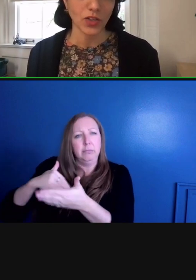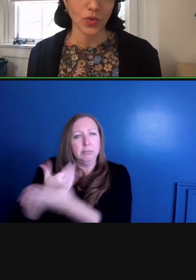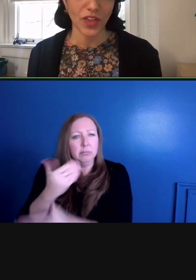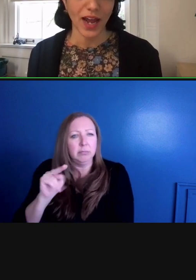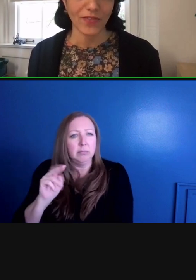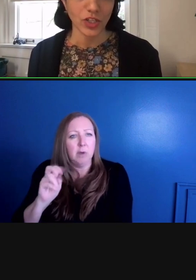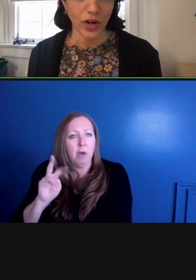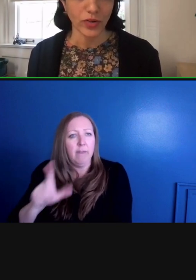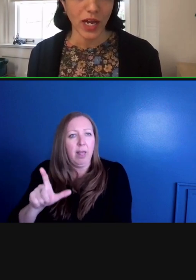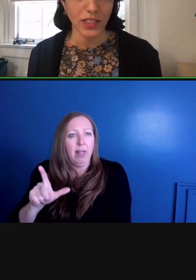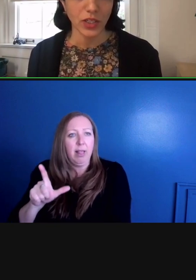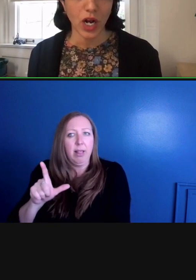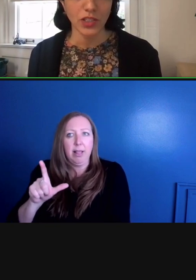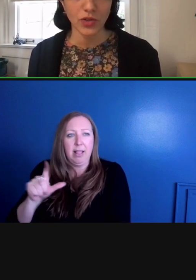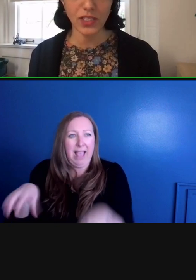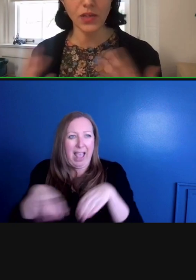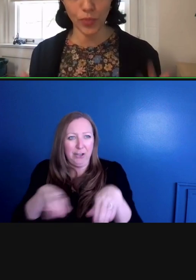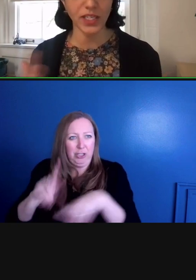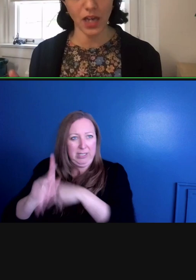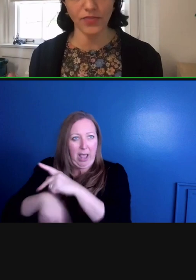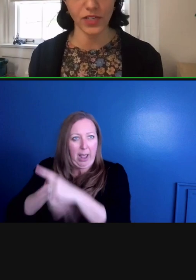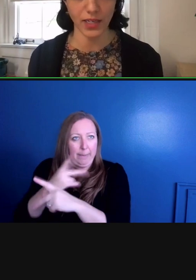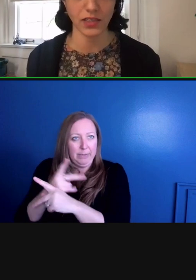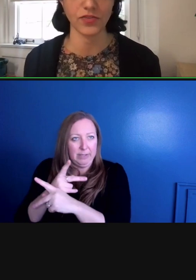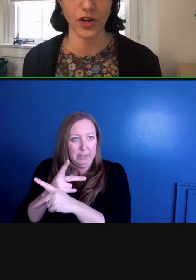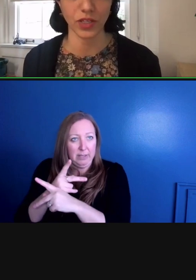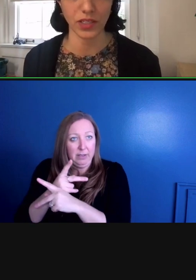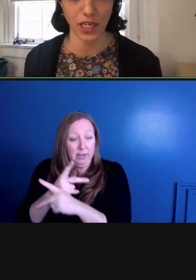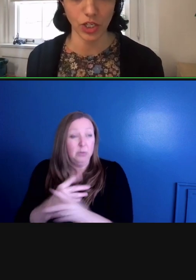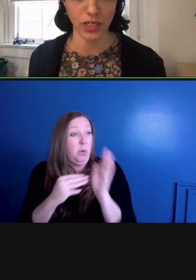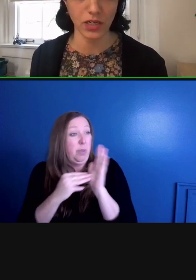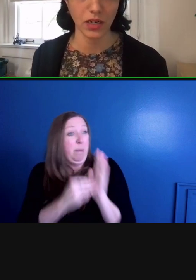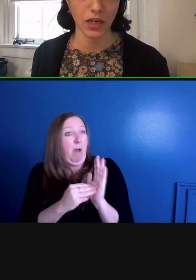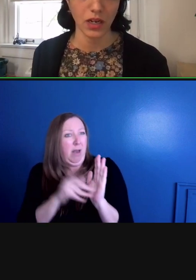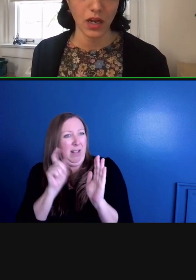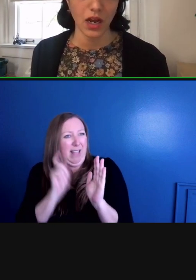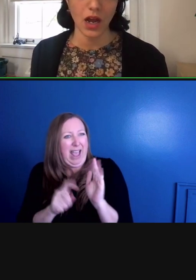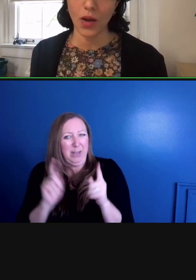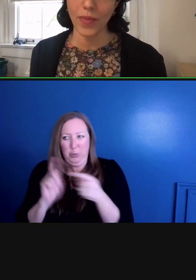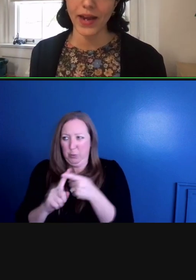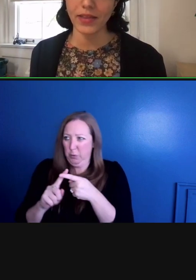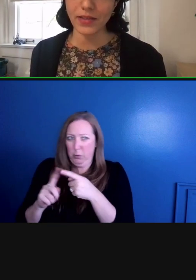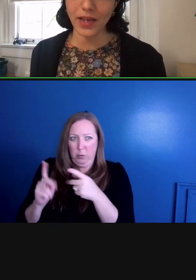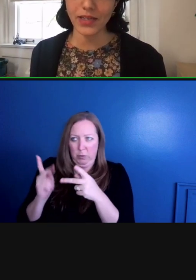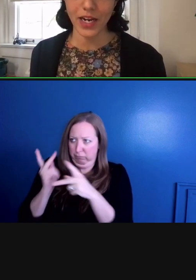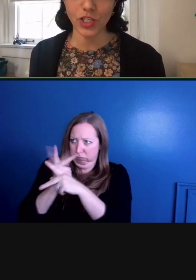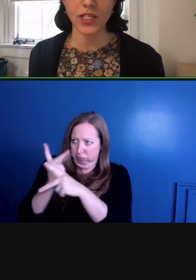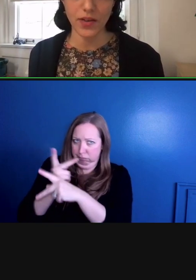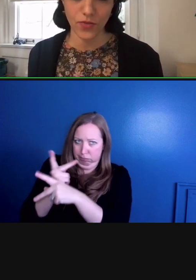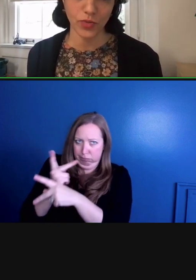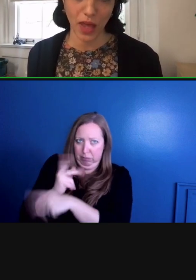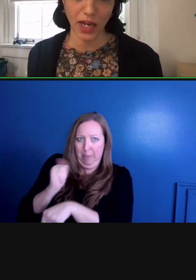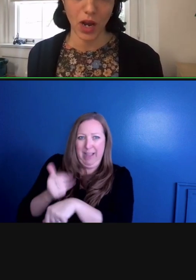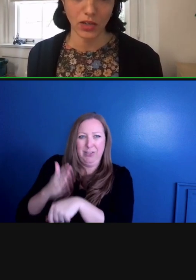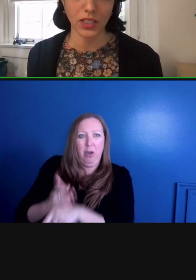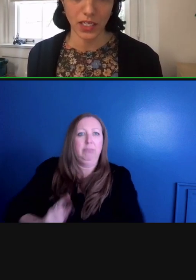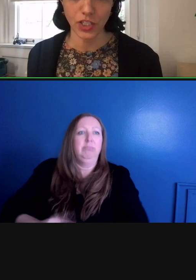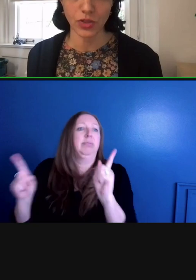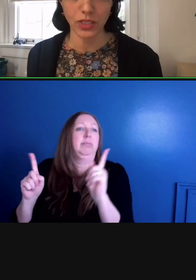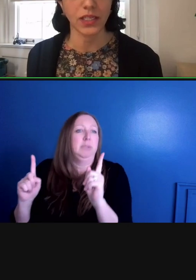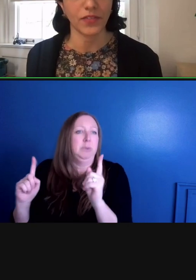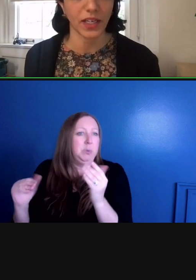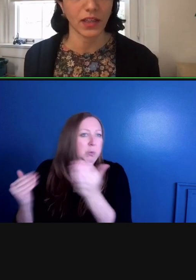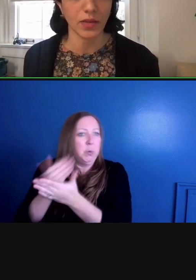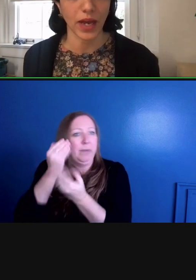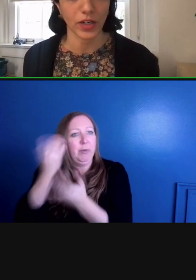that the models will then have to generalize across. So this is a pretty tough test of generalization. And in this case, actually, the inverse planning model